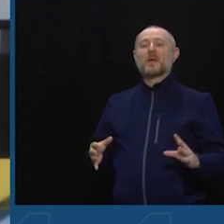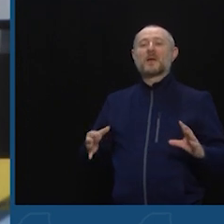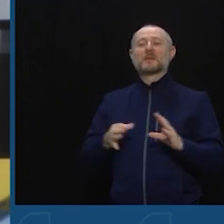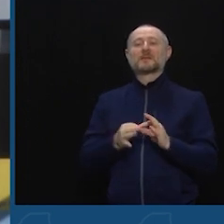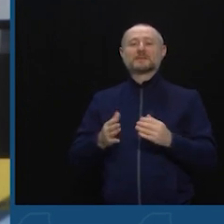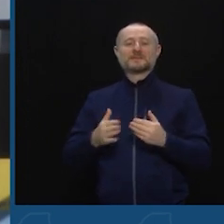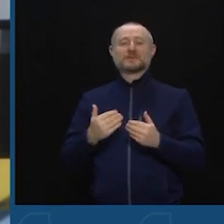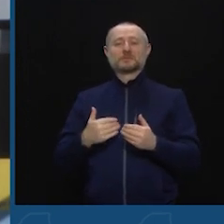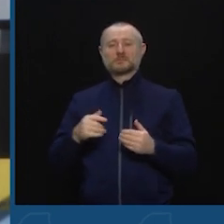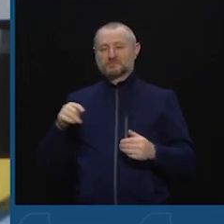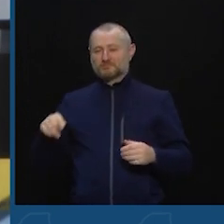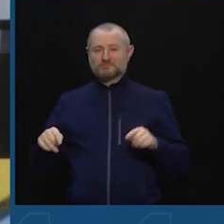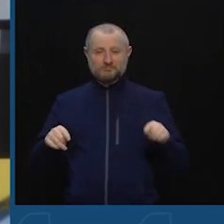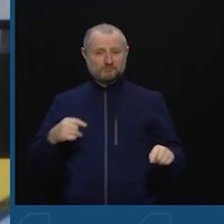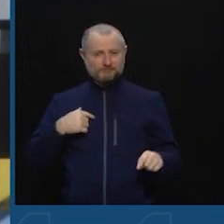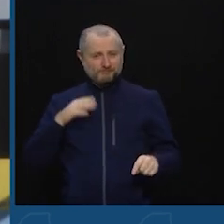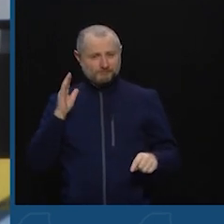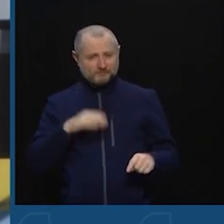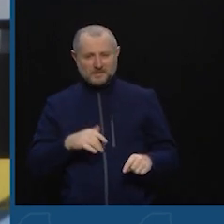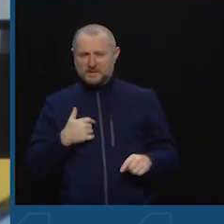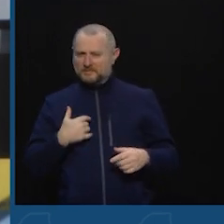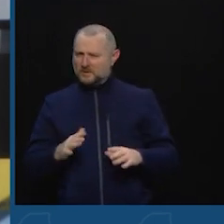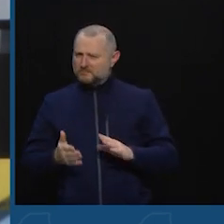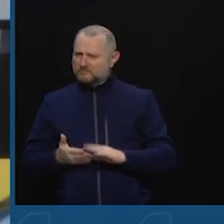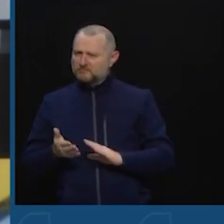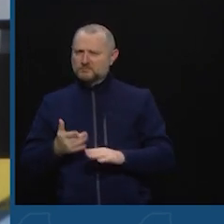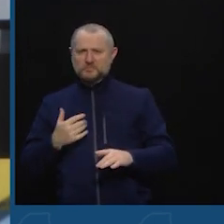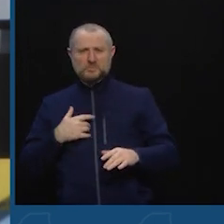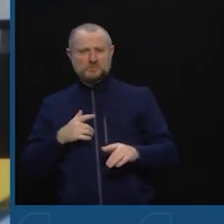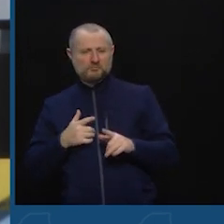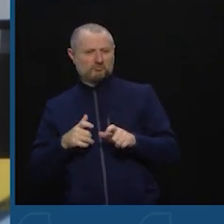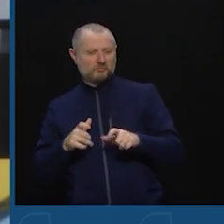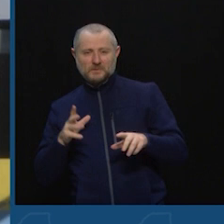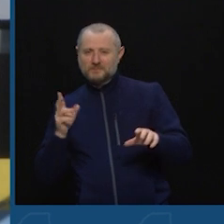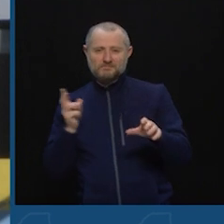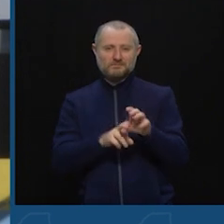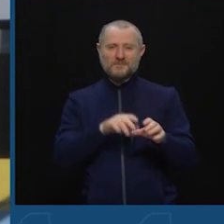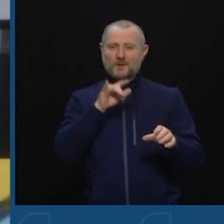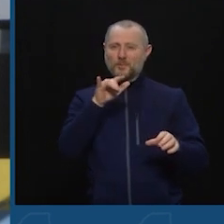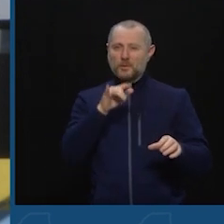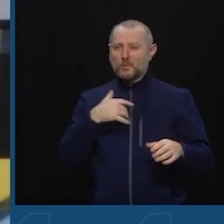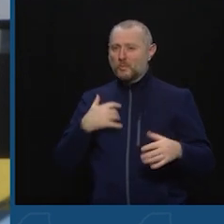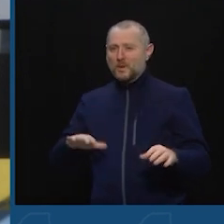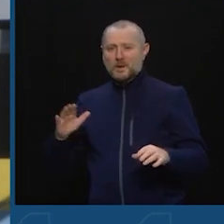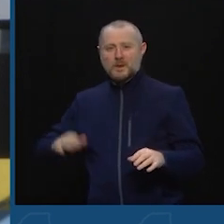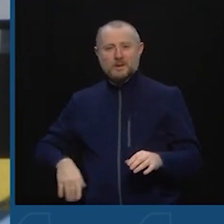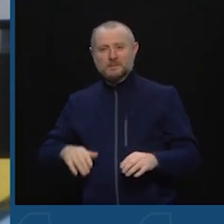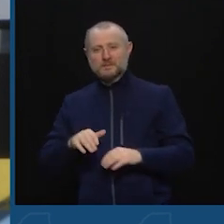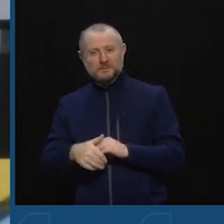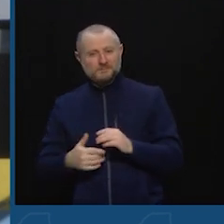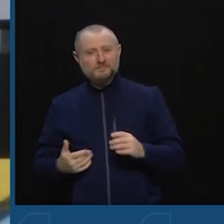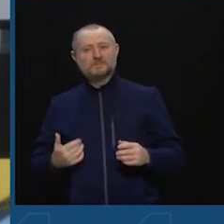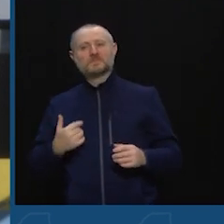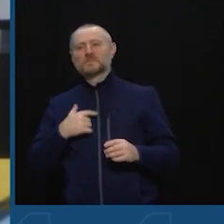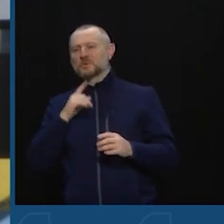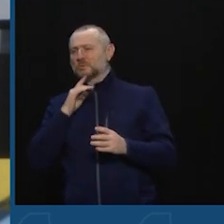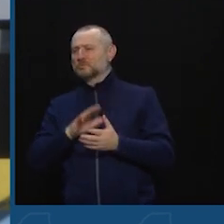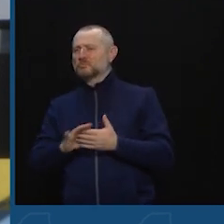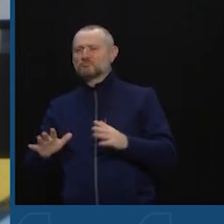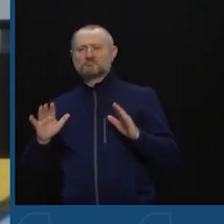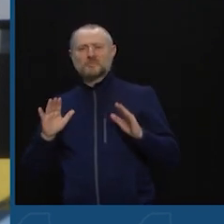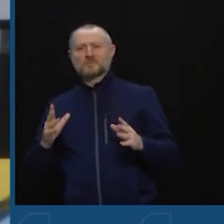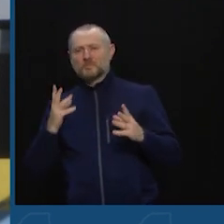running to catch my plane late at night and making it easier to have beautiful amenities and state-of-the-art facilities